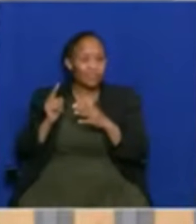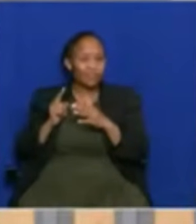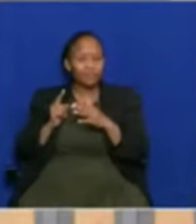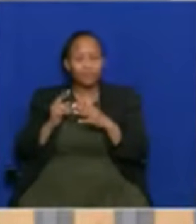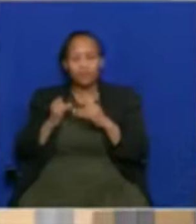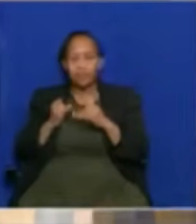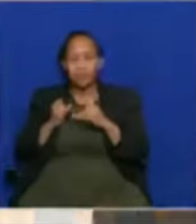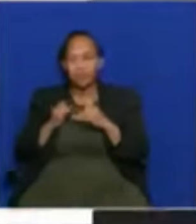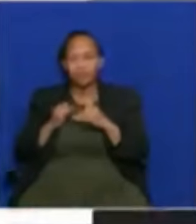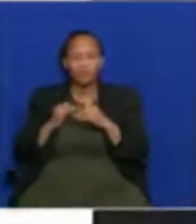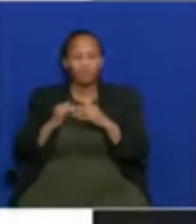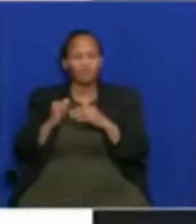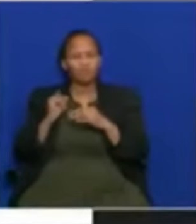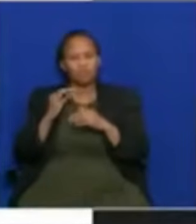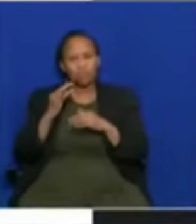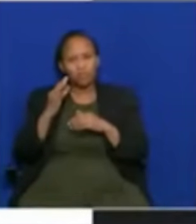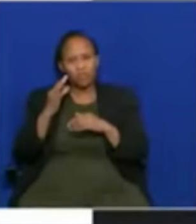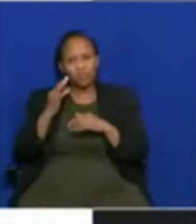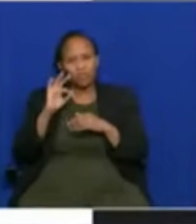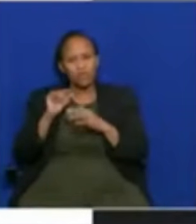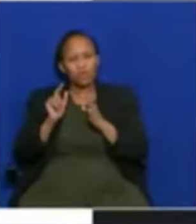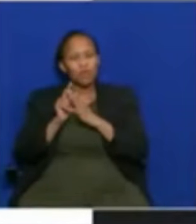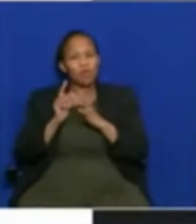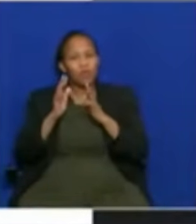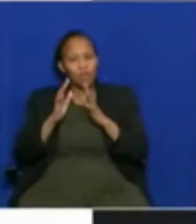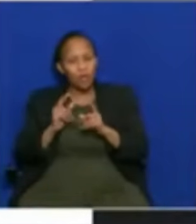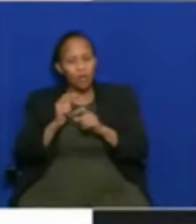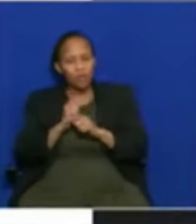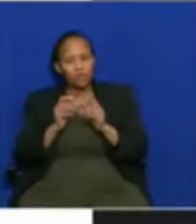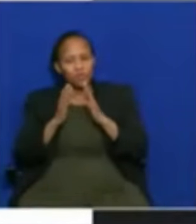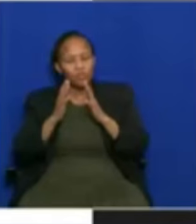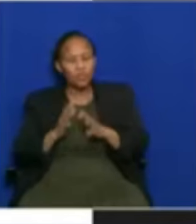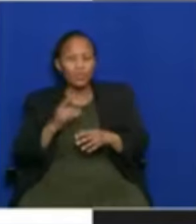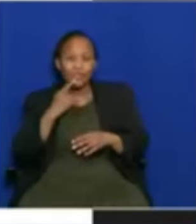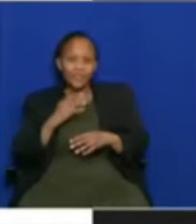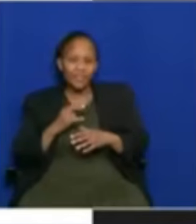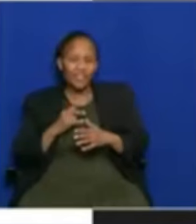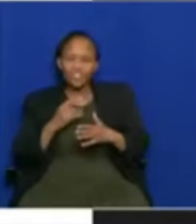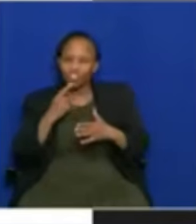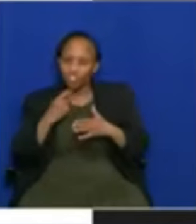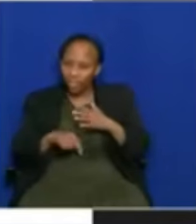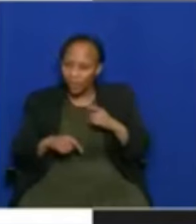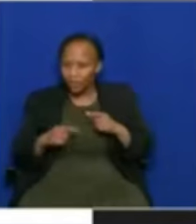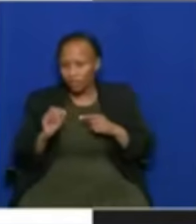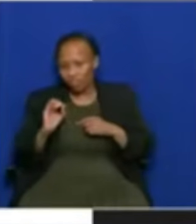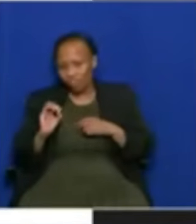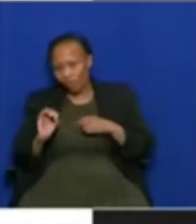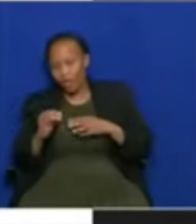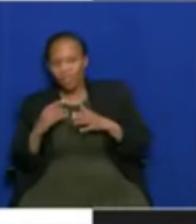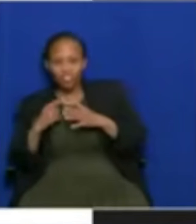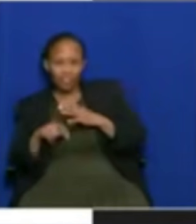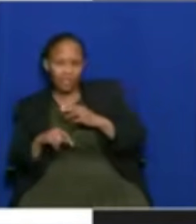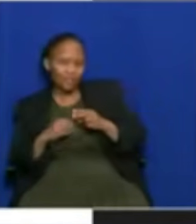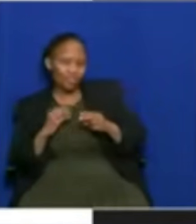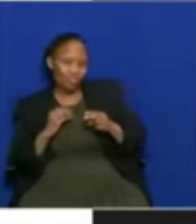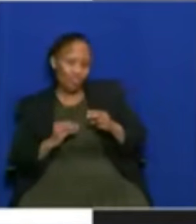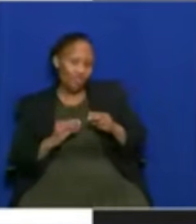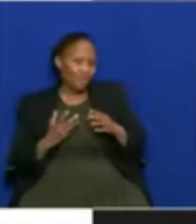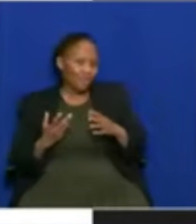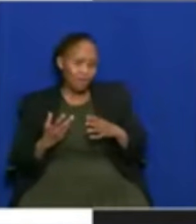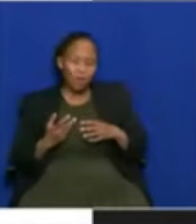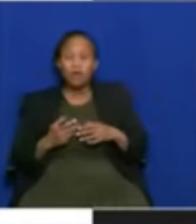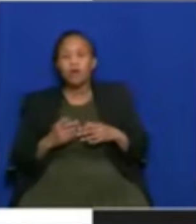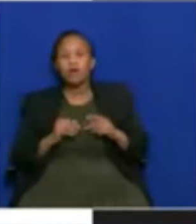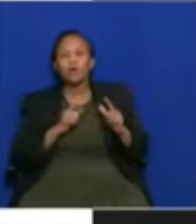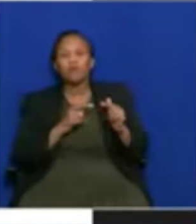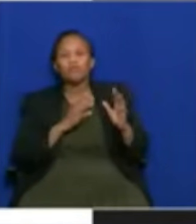there's a charge there too, there's a charge there too. Therefore, Chair, Commissioners, what I'm saying to you, my